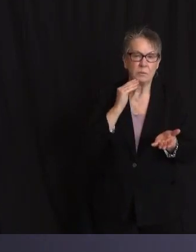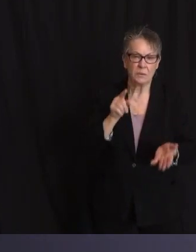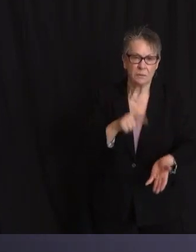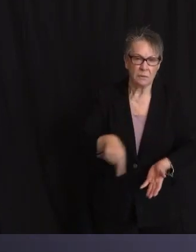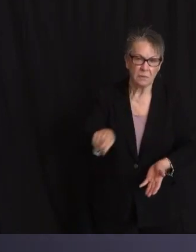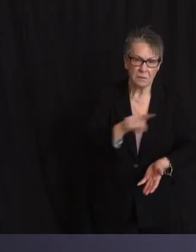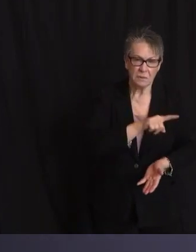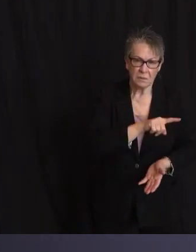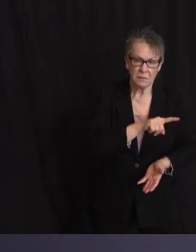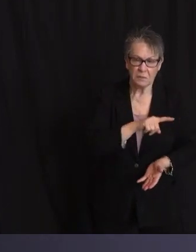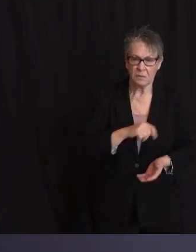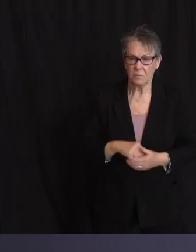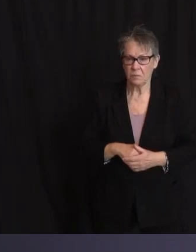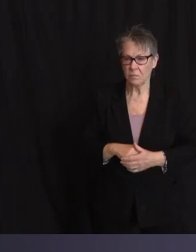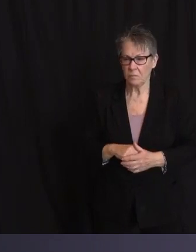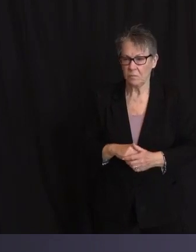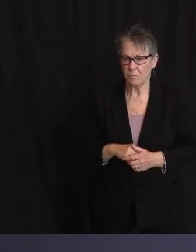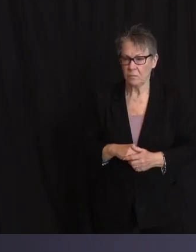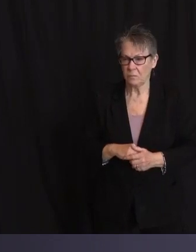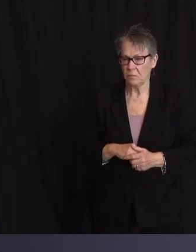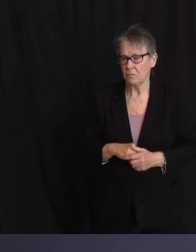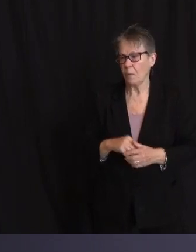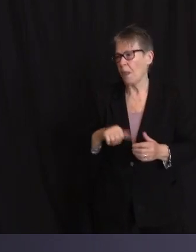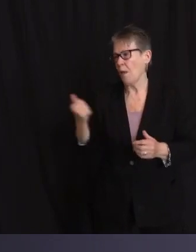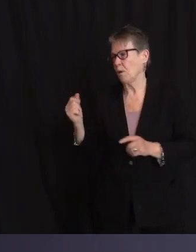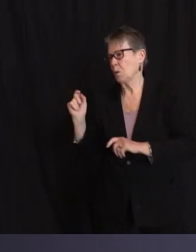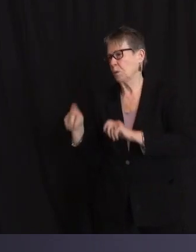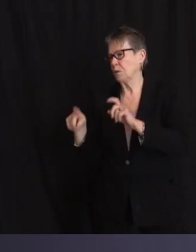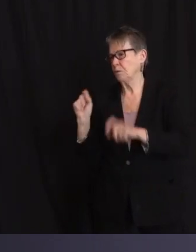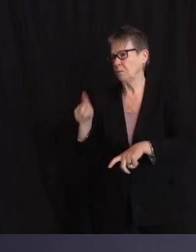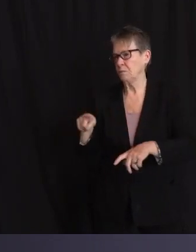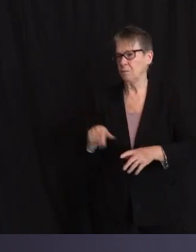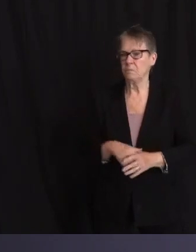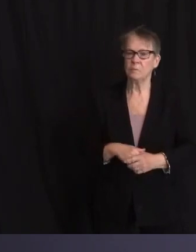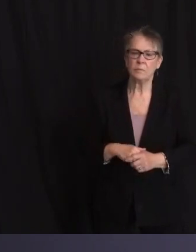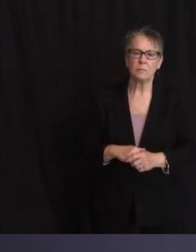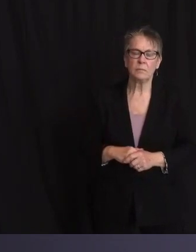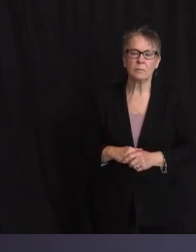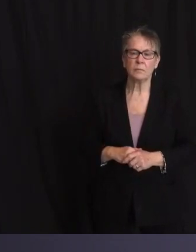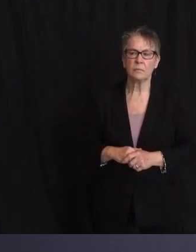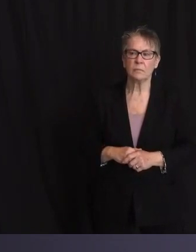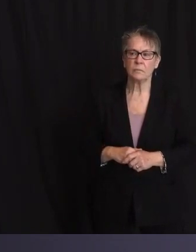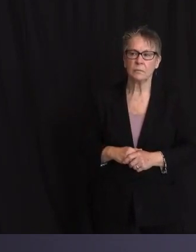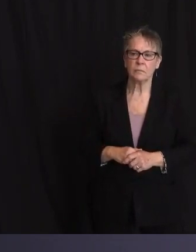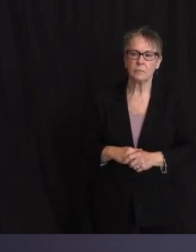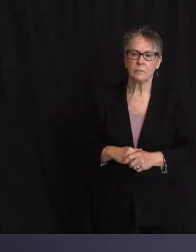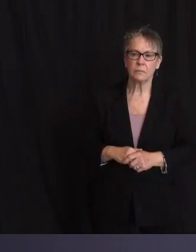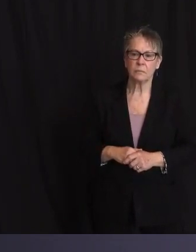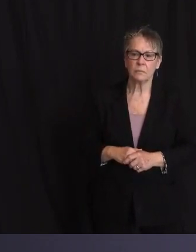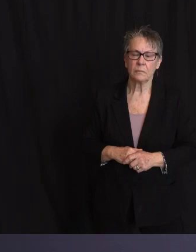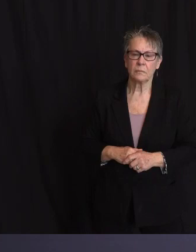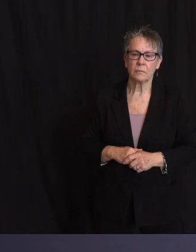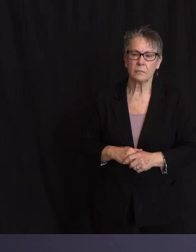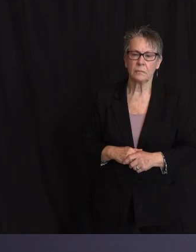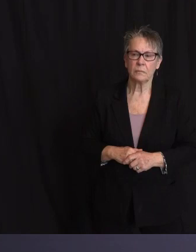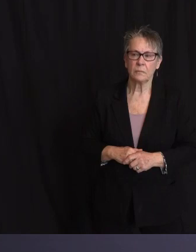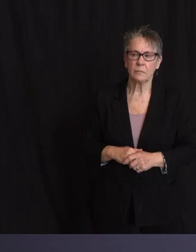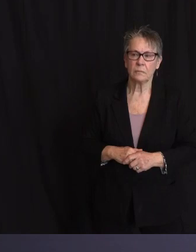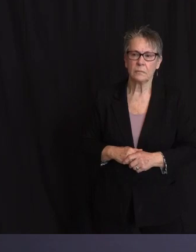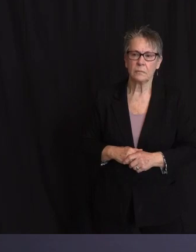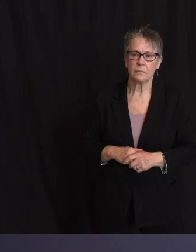Spotlight colleagues. I think I noticed Elise handing you one. Is that right? No. Oh, no, I totally understand. Okay, just checking.